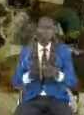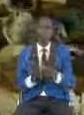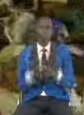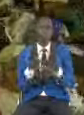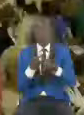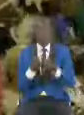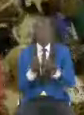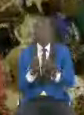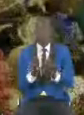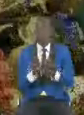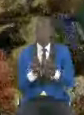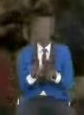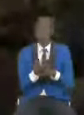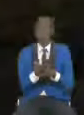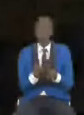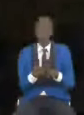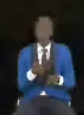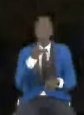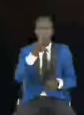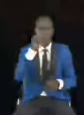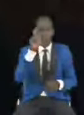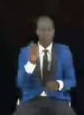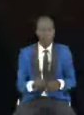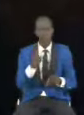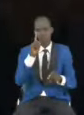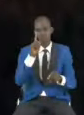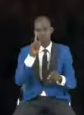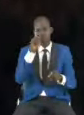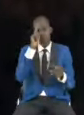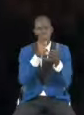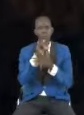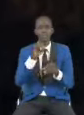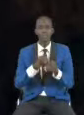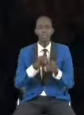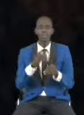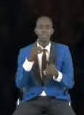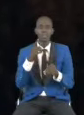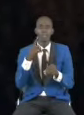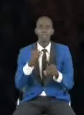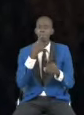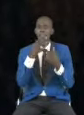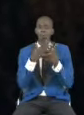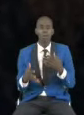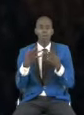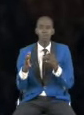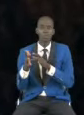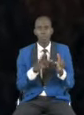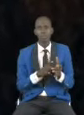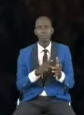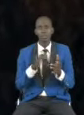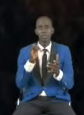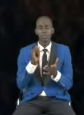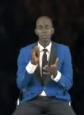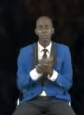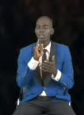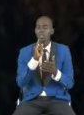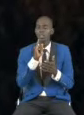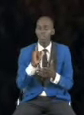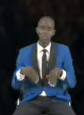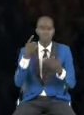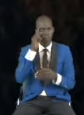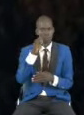But, you must believe in the blood of Jesus that is shed for you. And I'm going to give